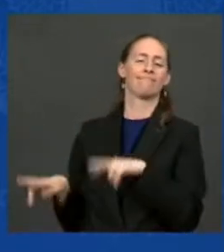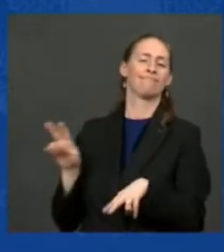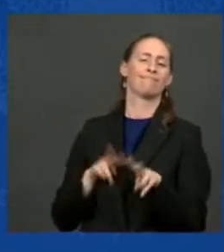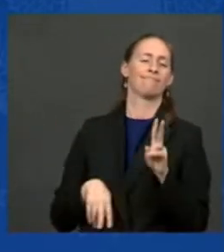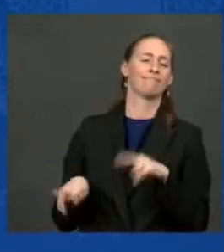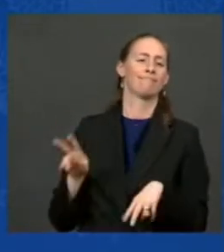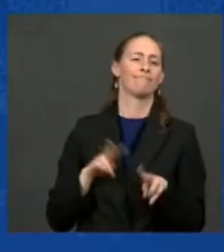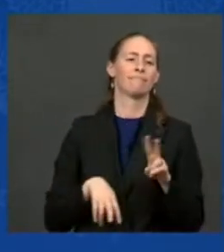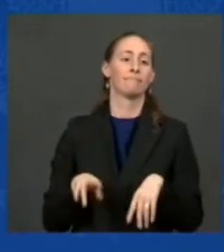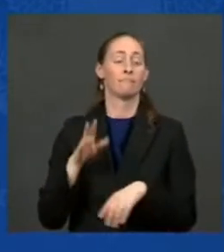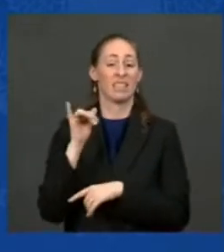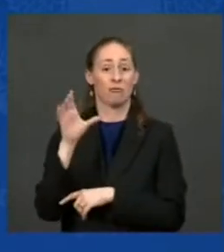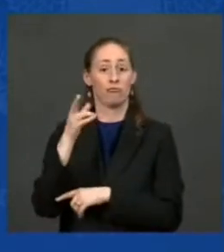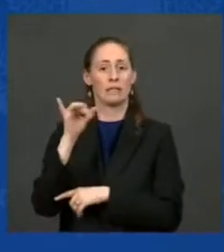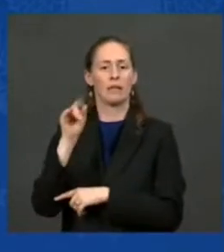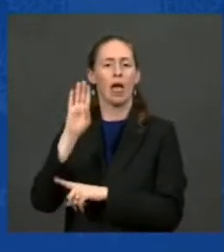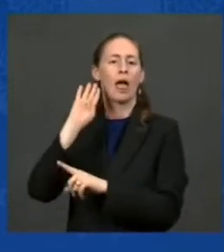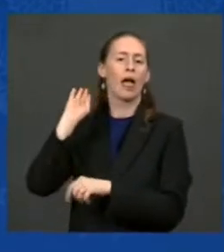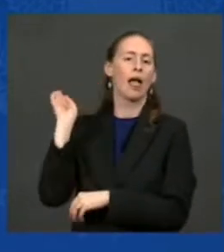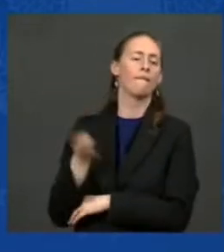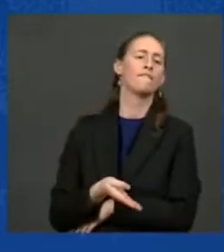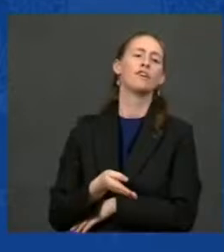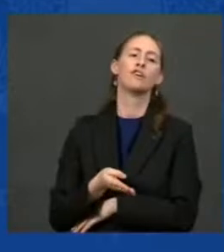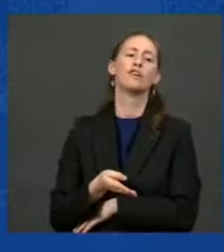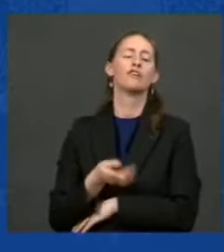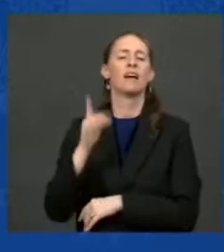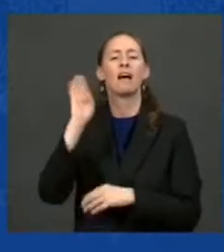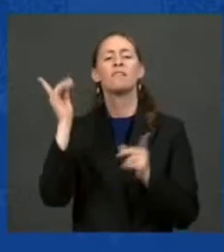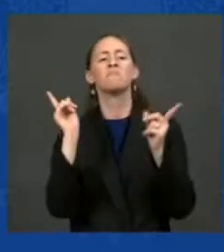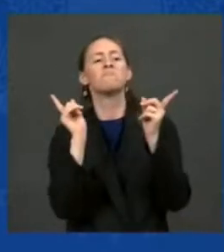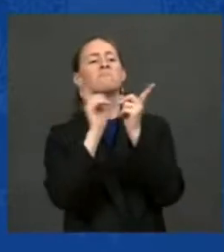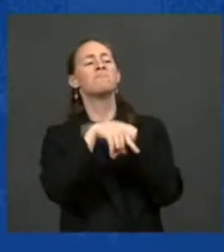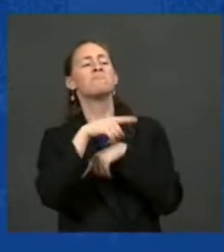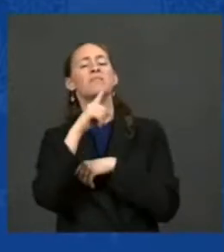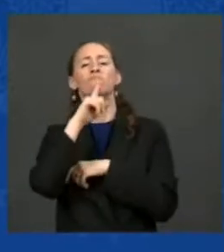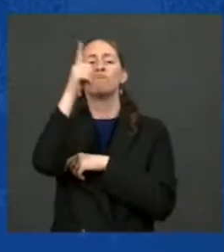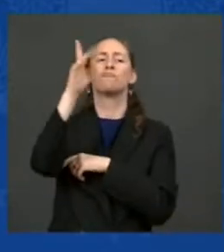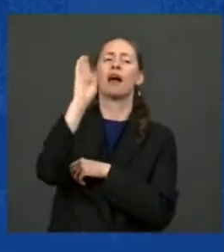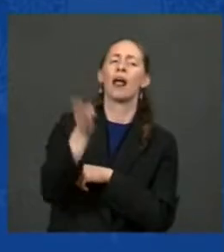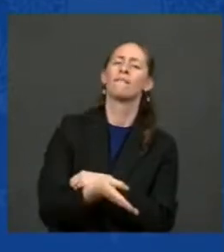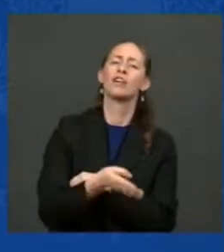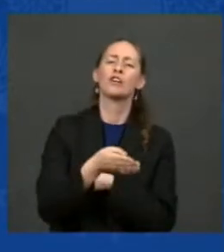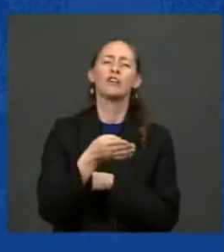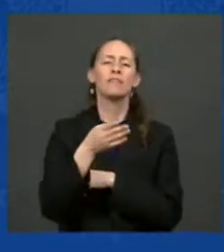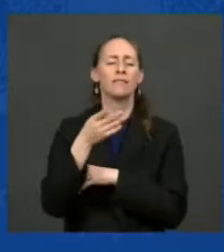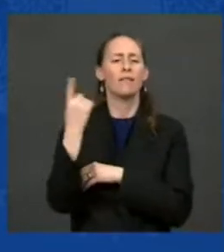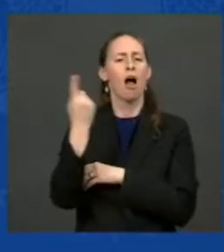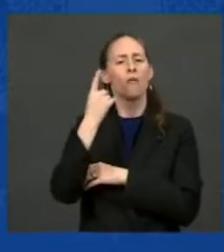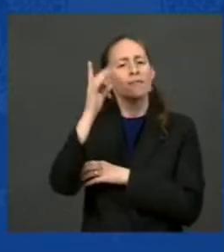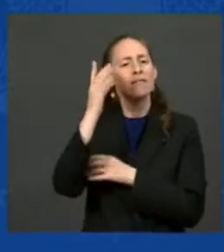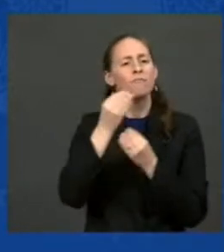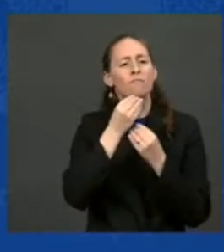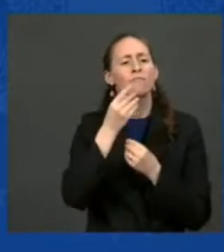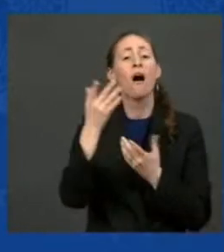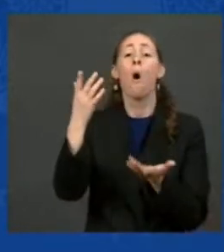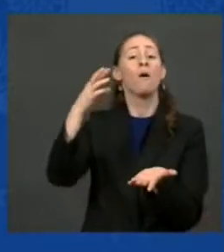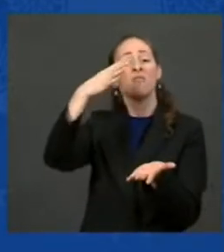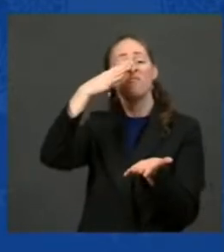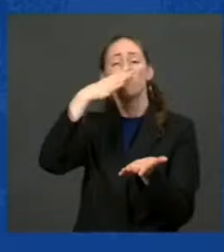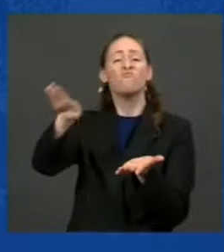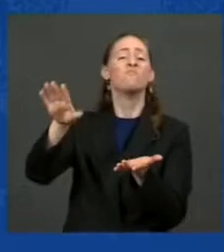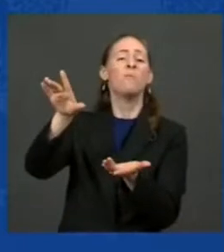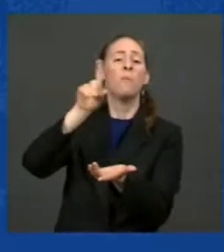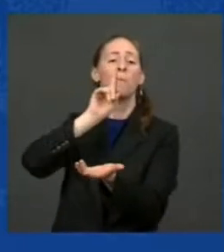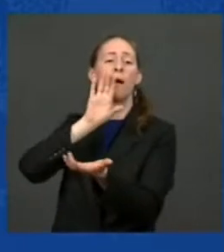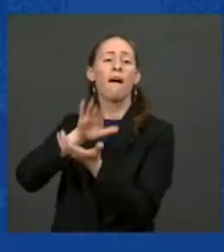seen Chris, figuratively or speaking, walk by anybody. I've never seen him, nor his wife, nor his